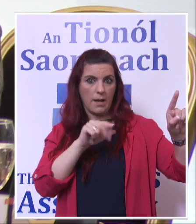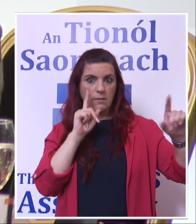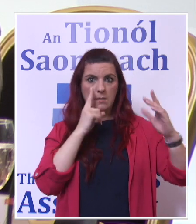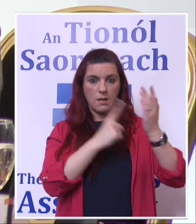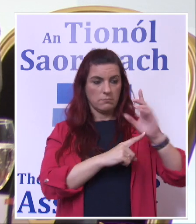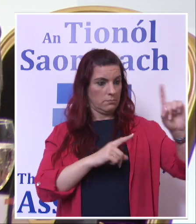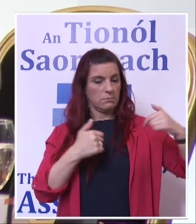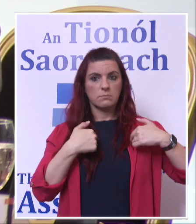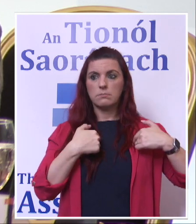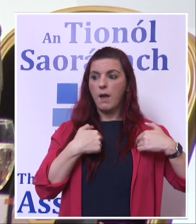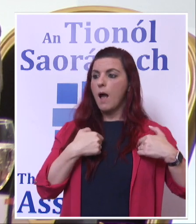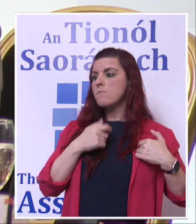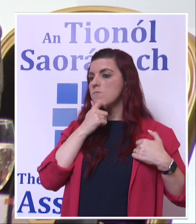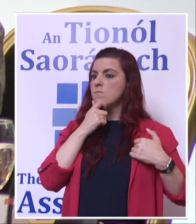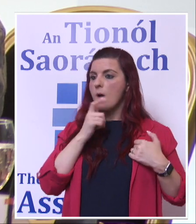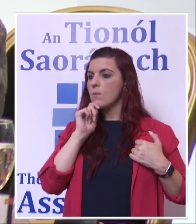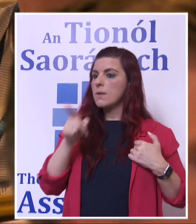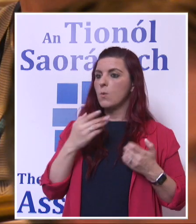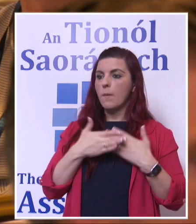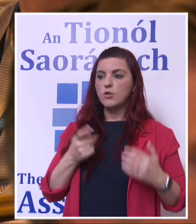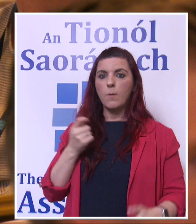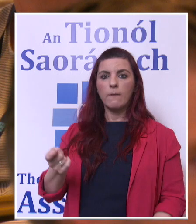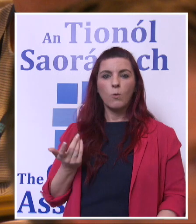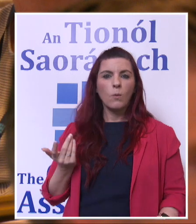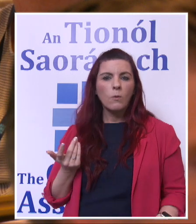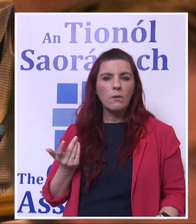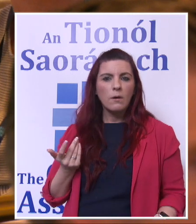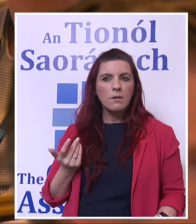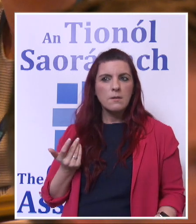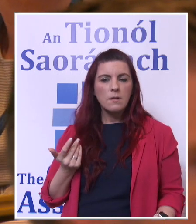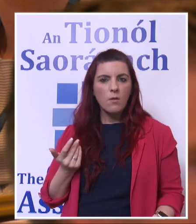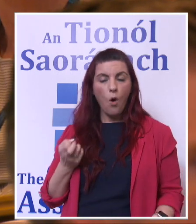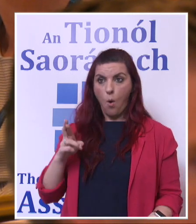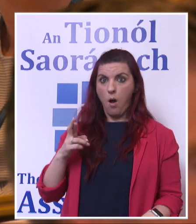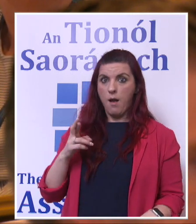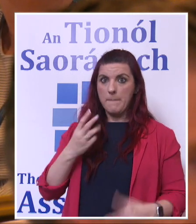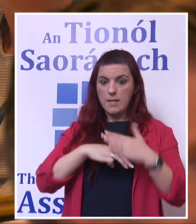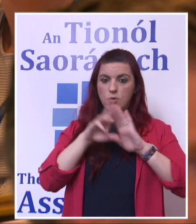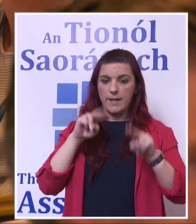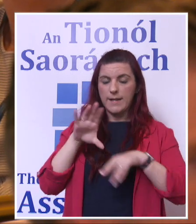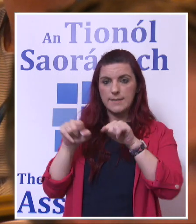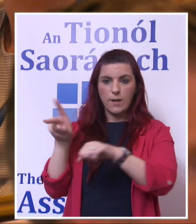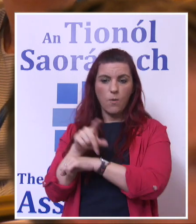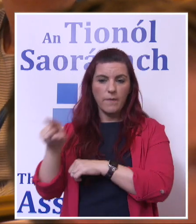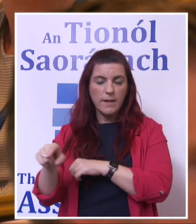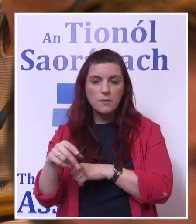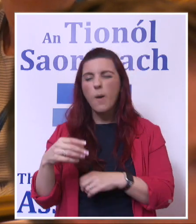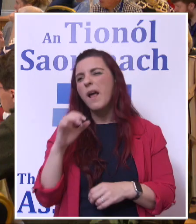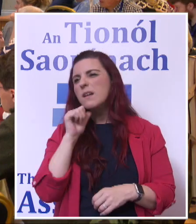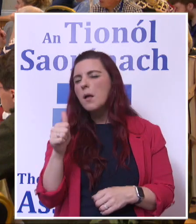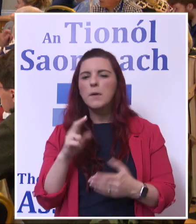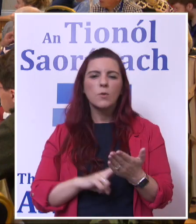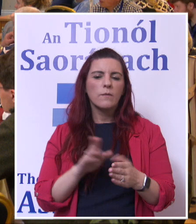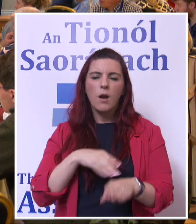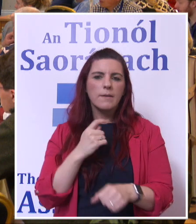take and decide on that if the council themselves don't do it. But that ultimate sanction hasn't been used for a